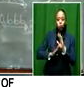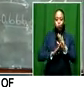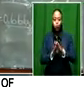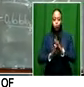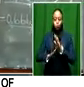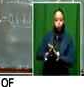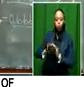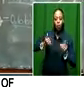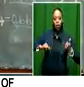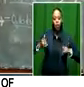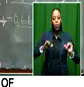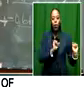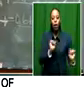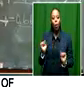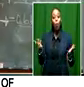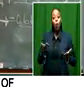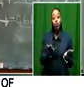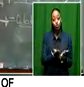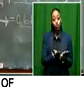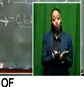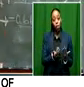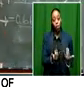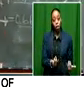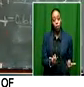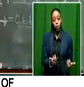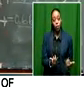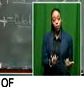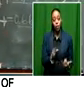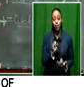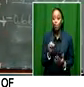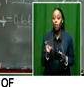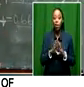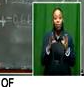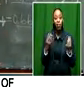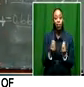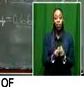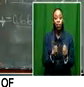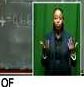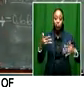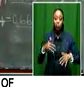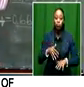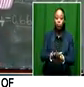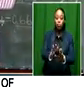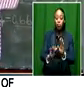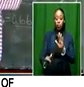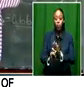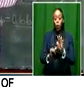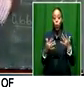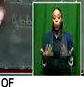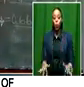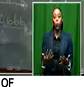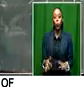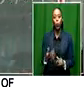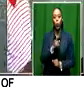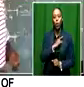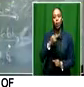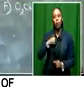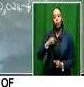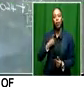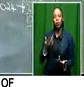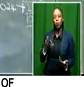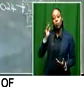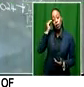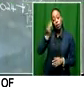learner performance in school right now. And I think all of those approaches are important, because whilst I am